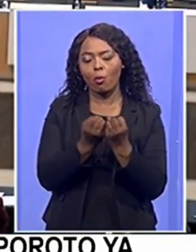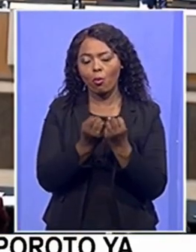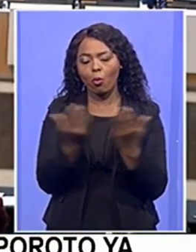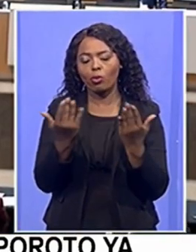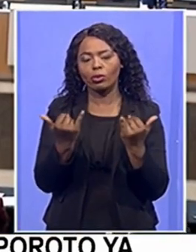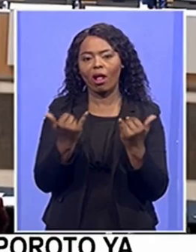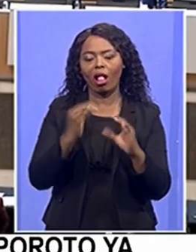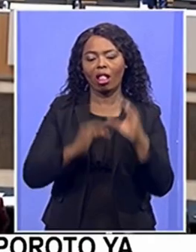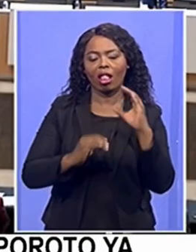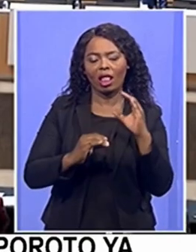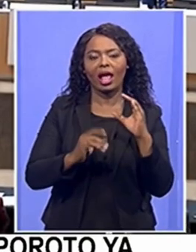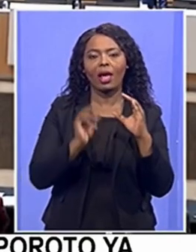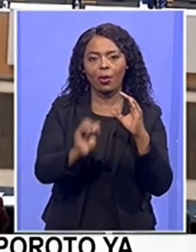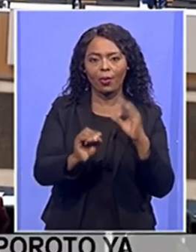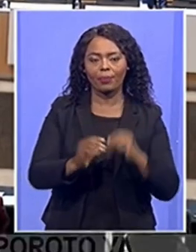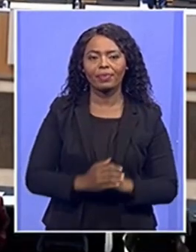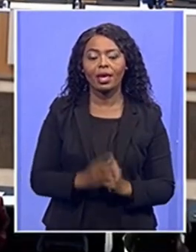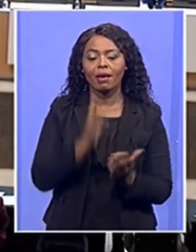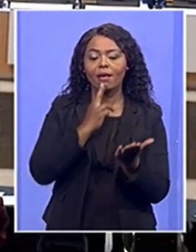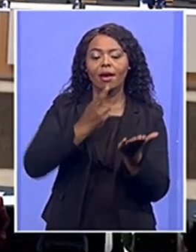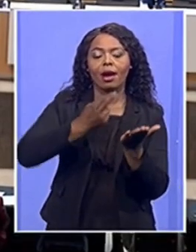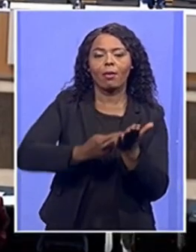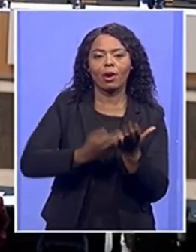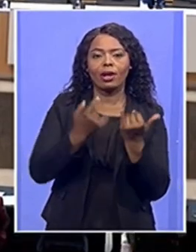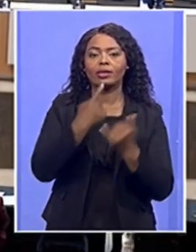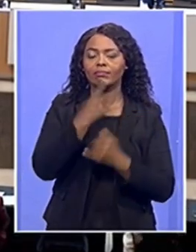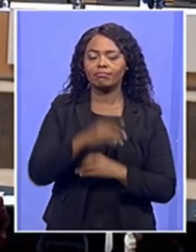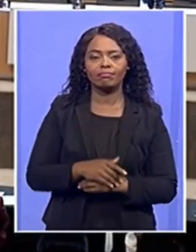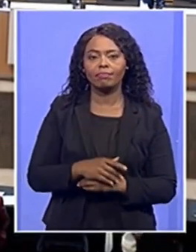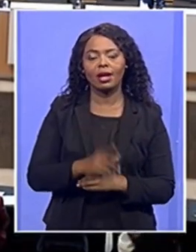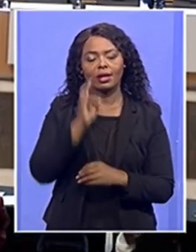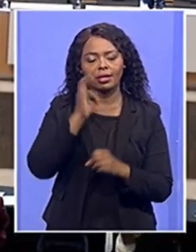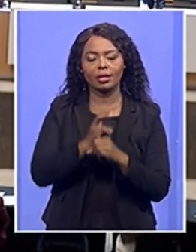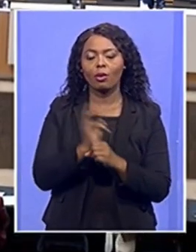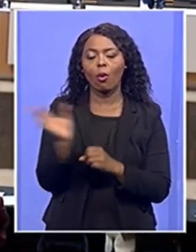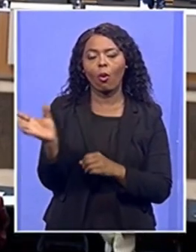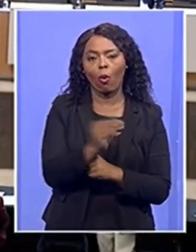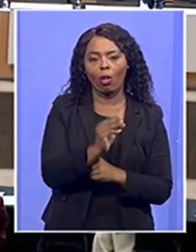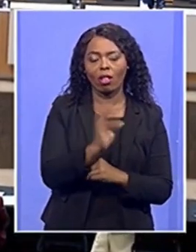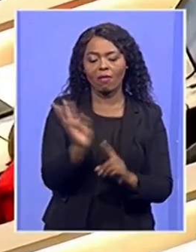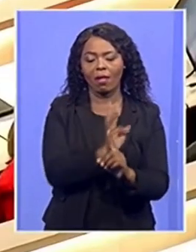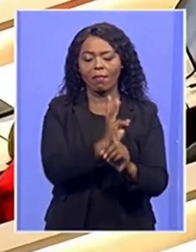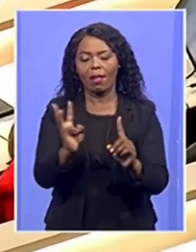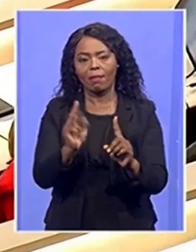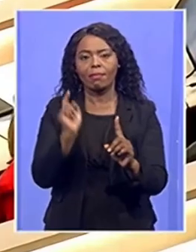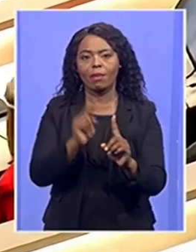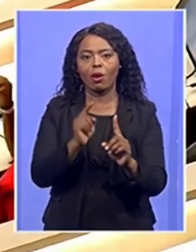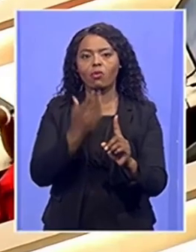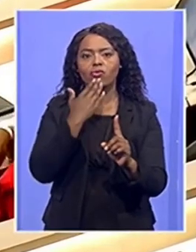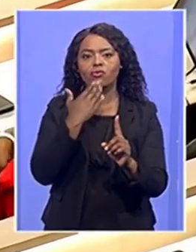government is going to be part of the process Twani. Jestemar. Or the government